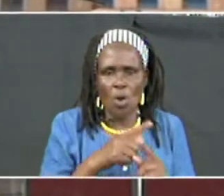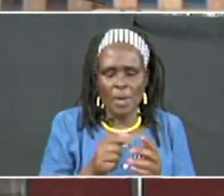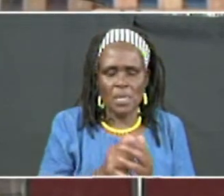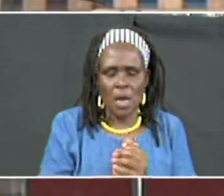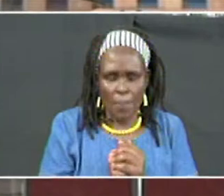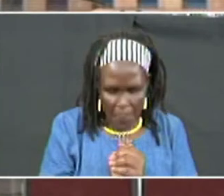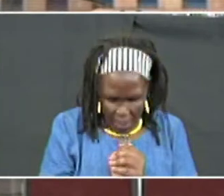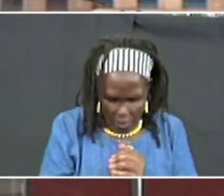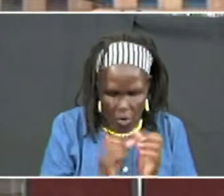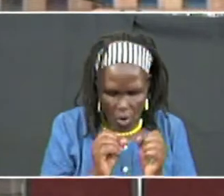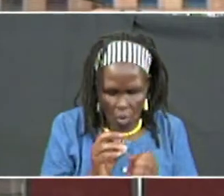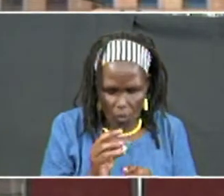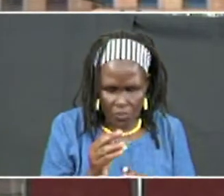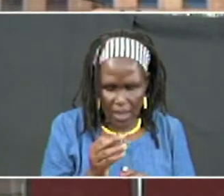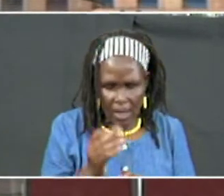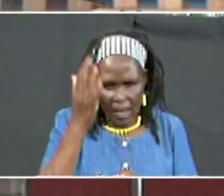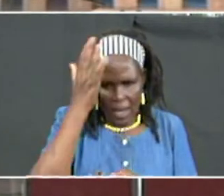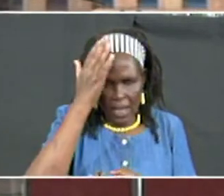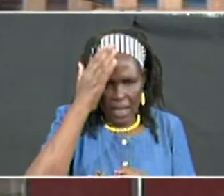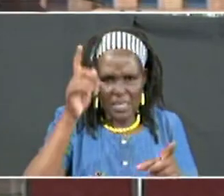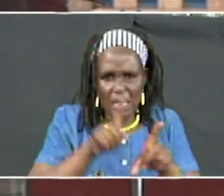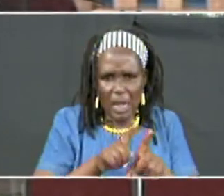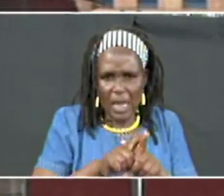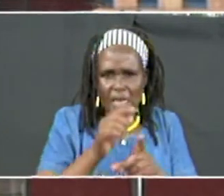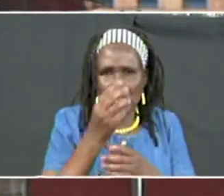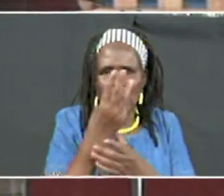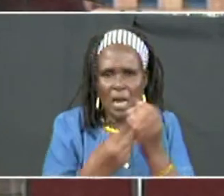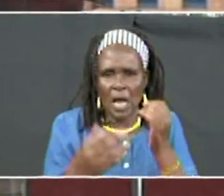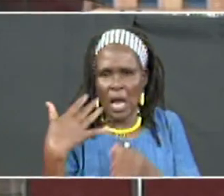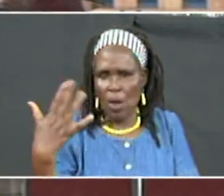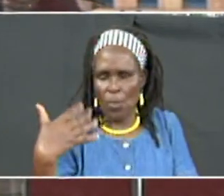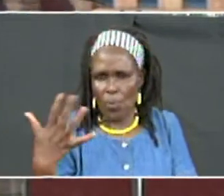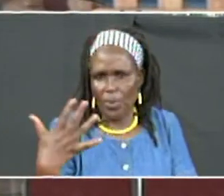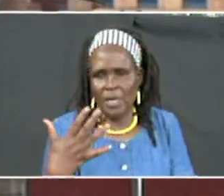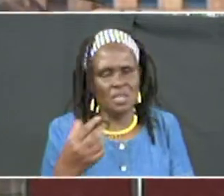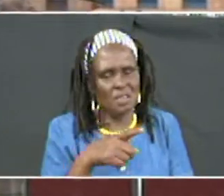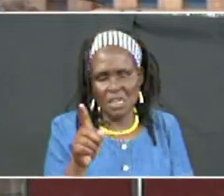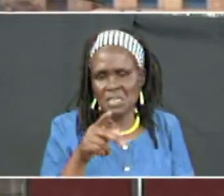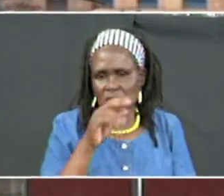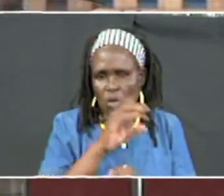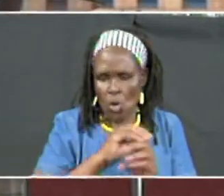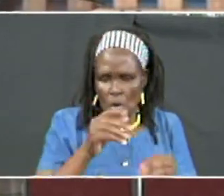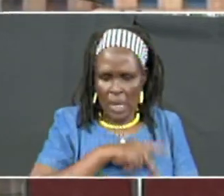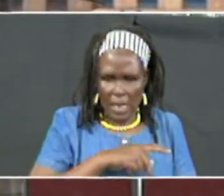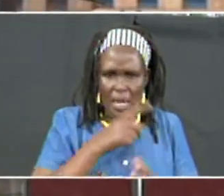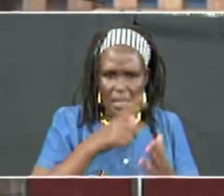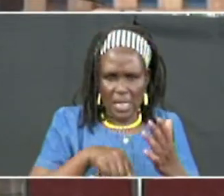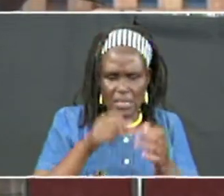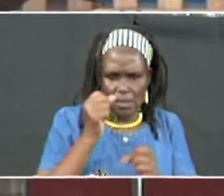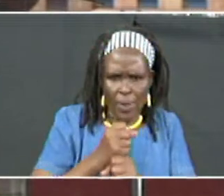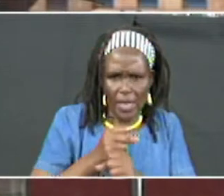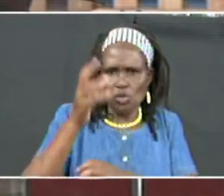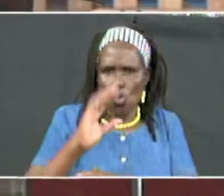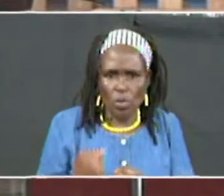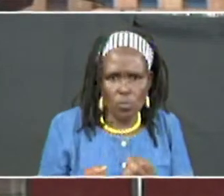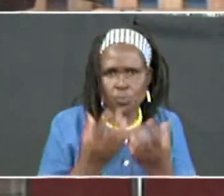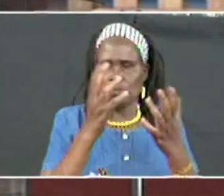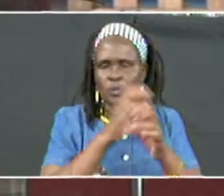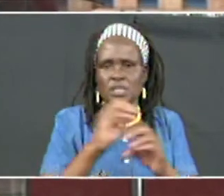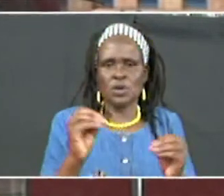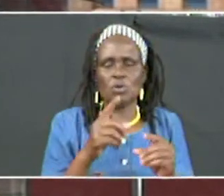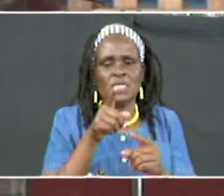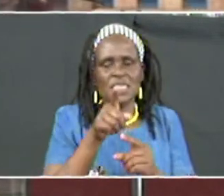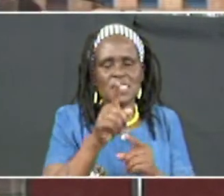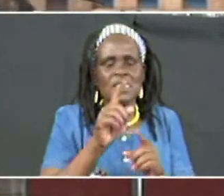head like a reed. That is not the kind of fasting that moves him. That kind of fasting is